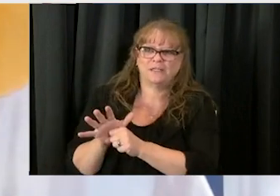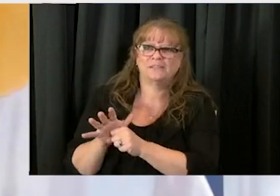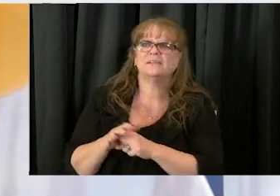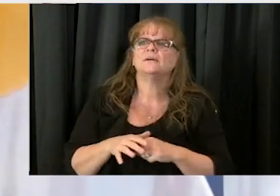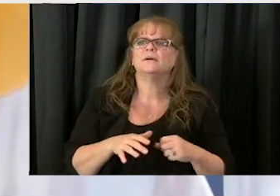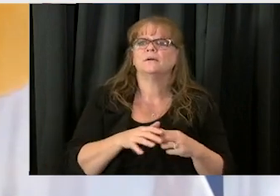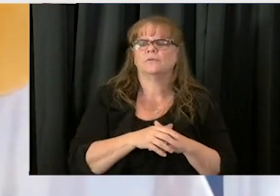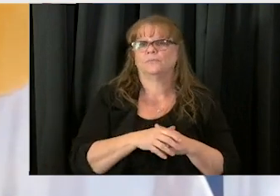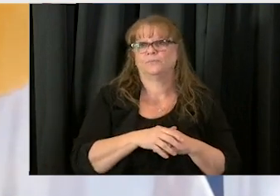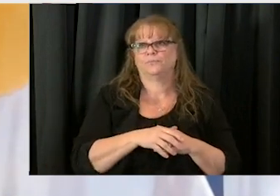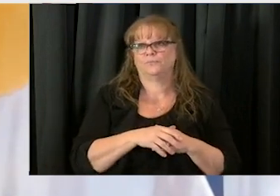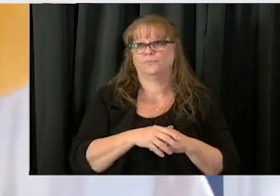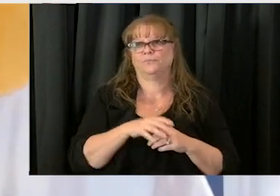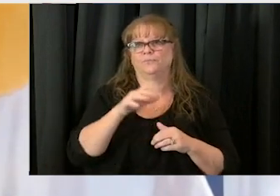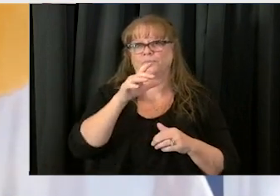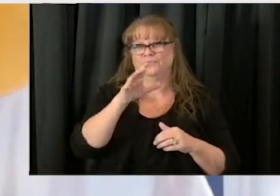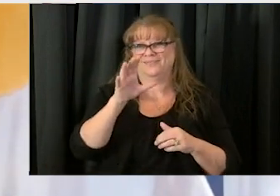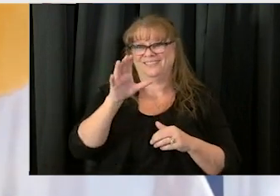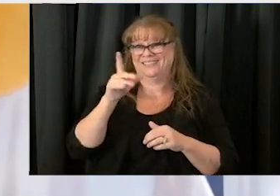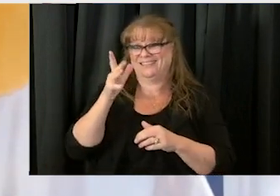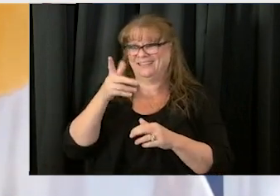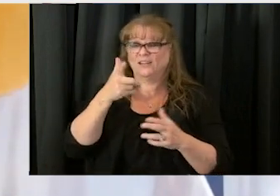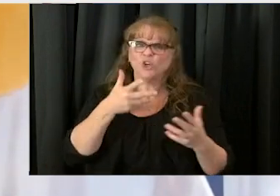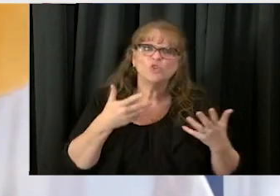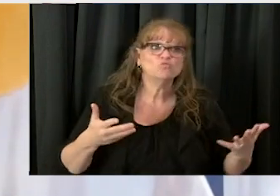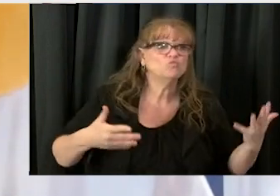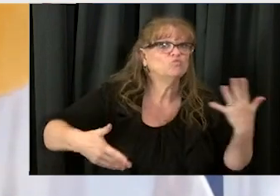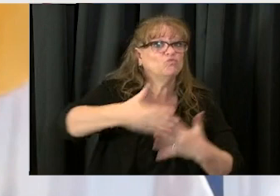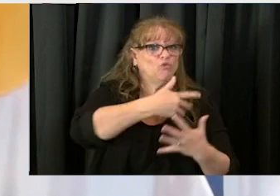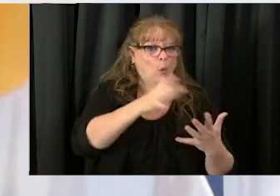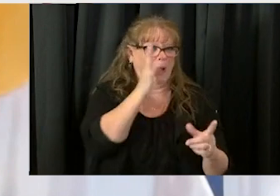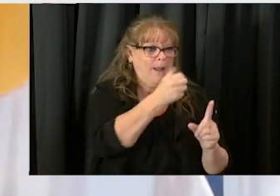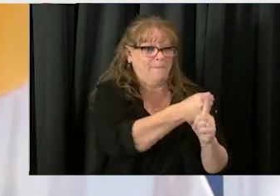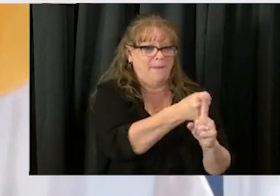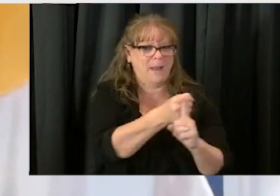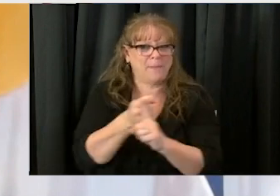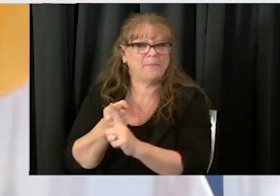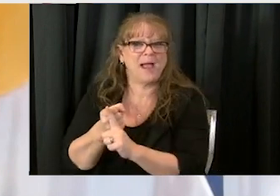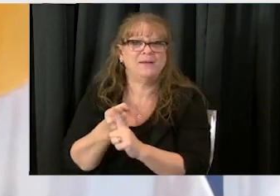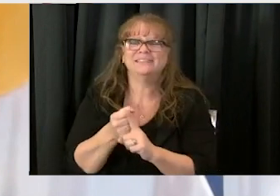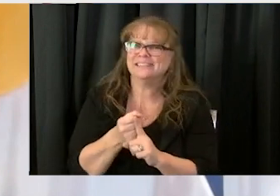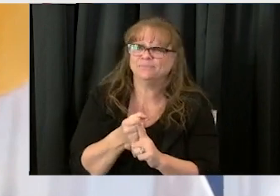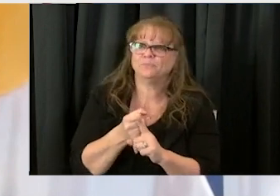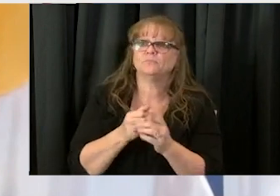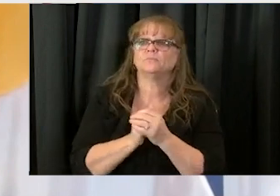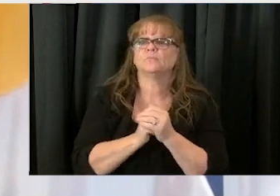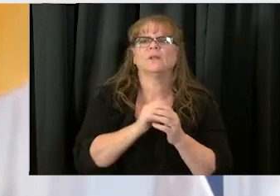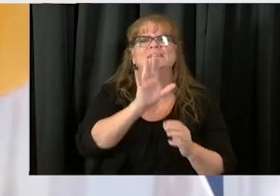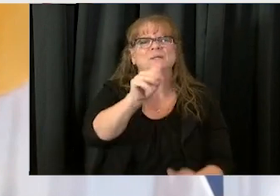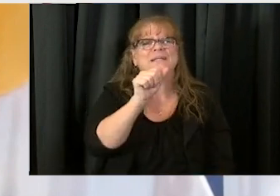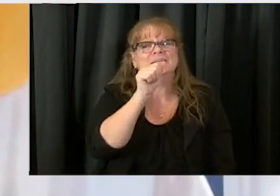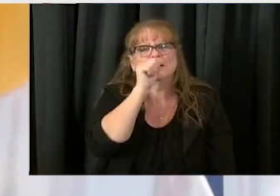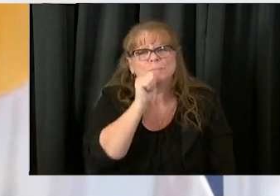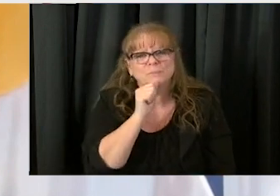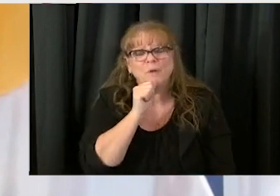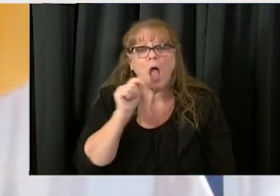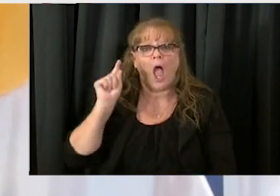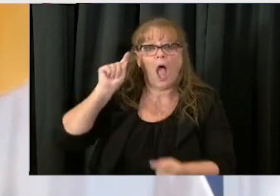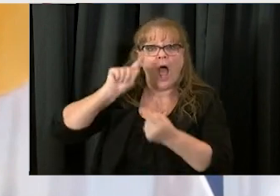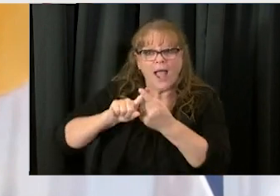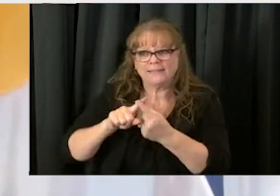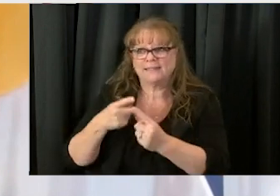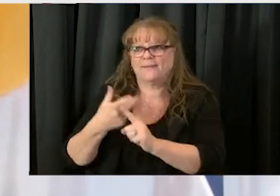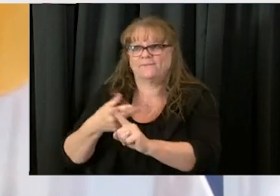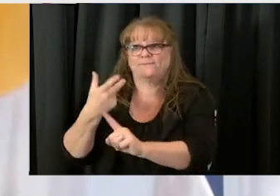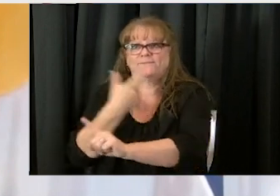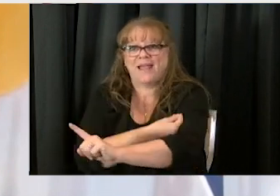that we double down on the precautions that we know are effective at preventing the spread of any